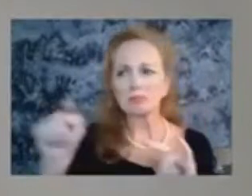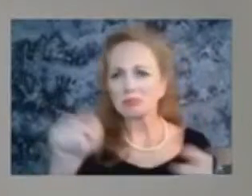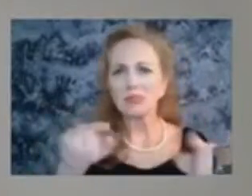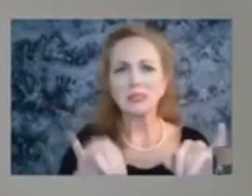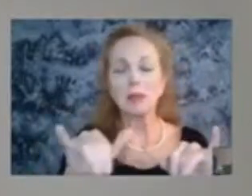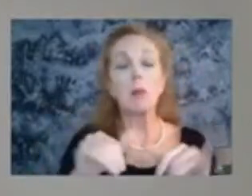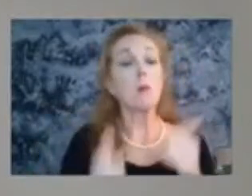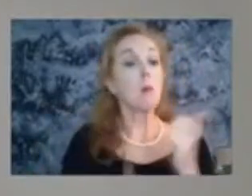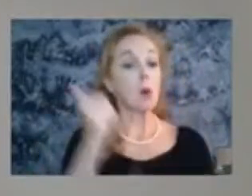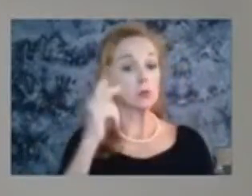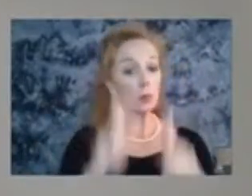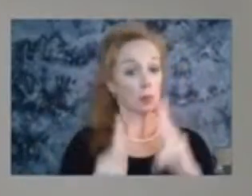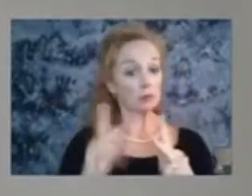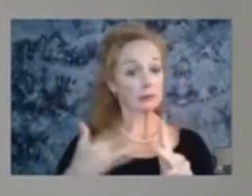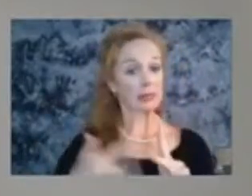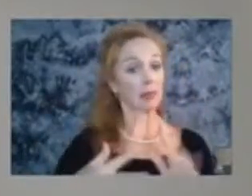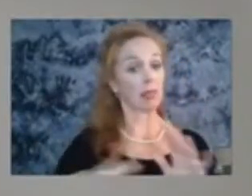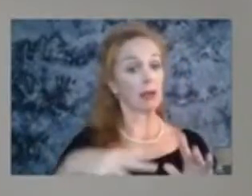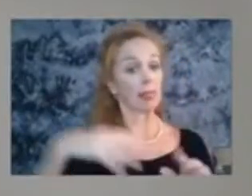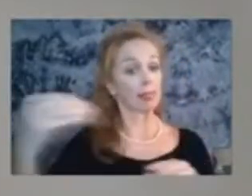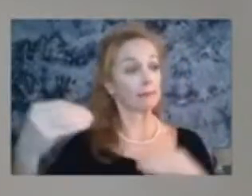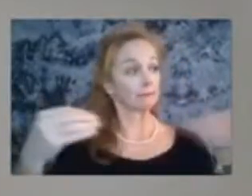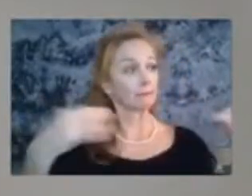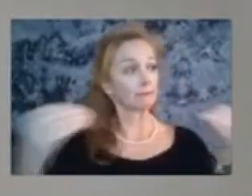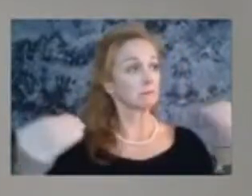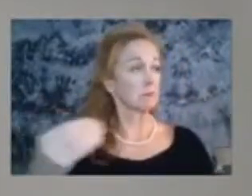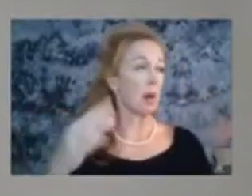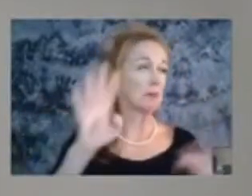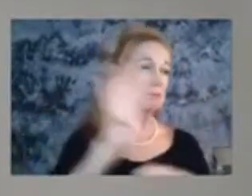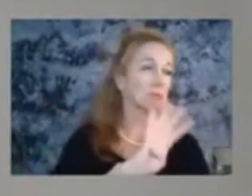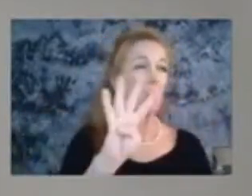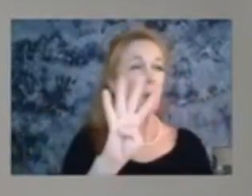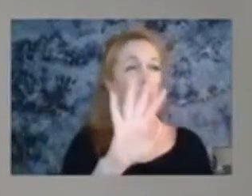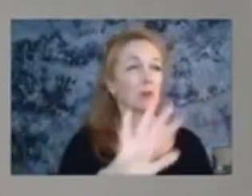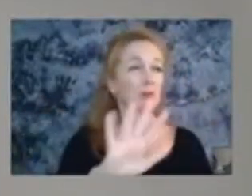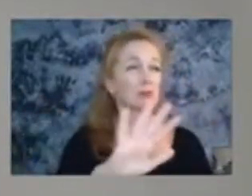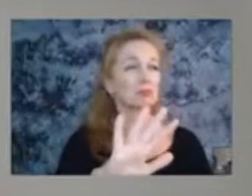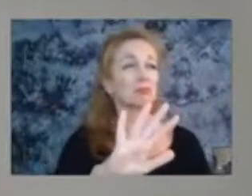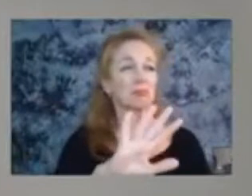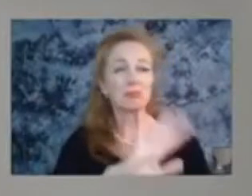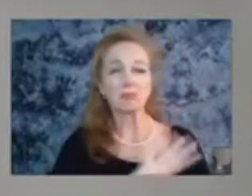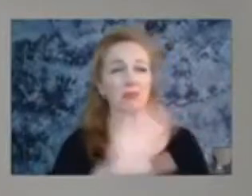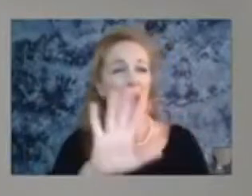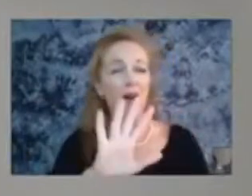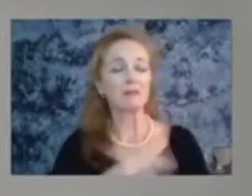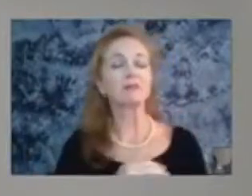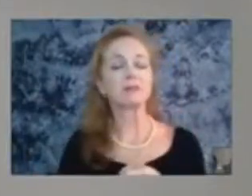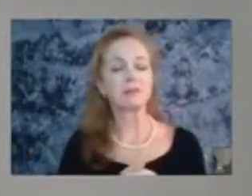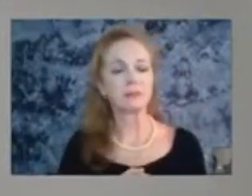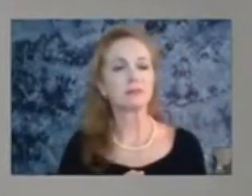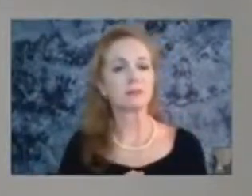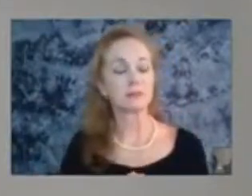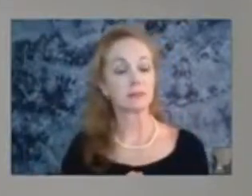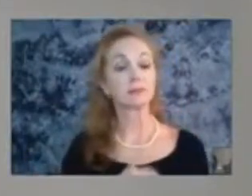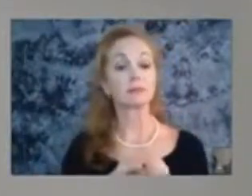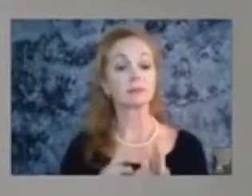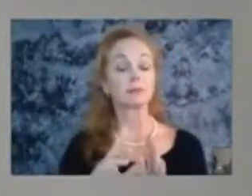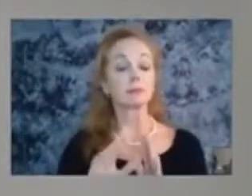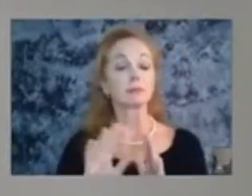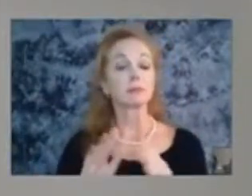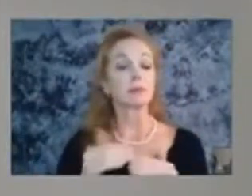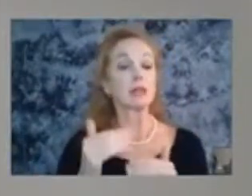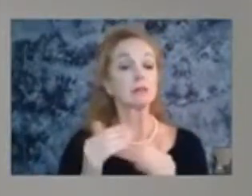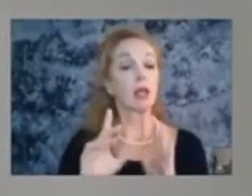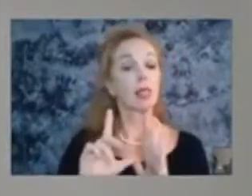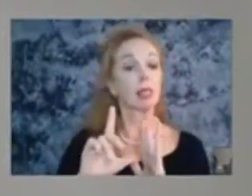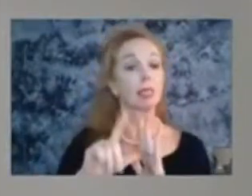o'clock, thereabouts. And as we get further into these different phases we're talking about of stages of bringing students